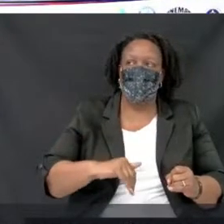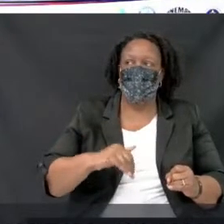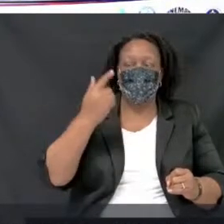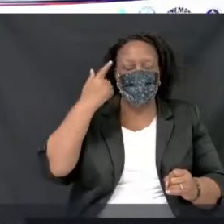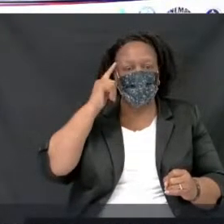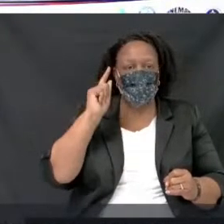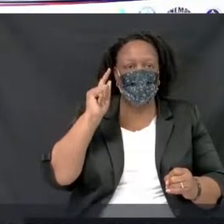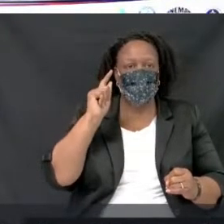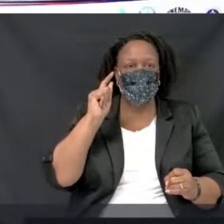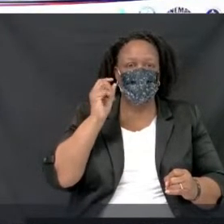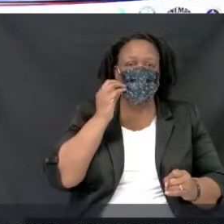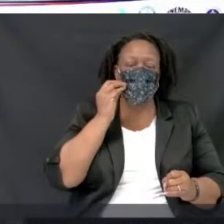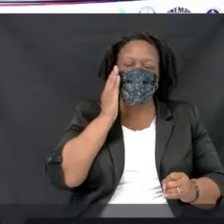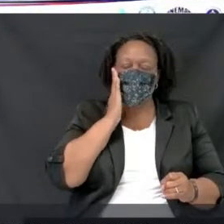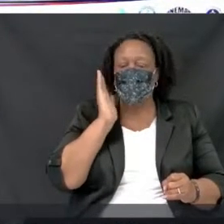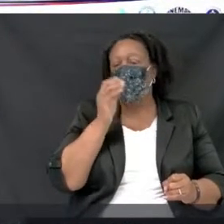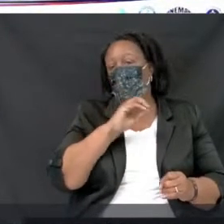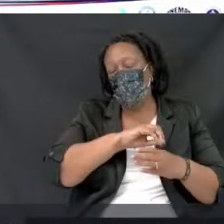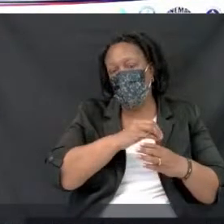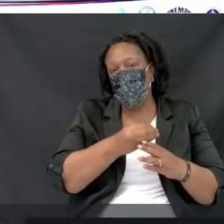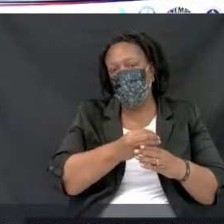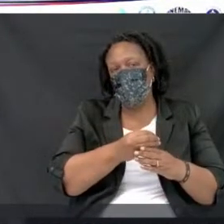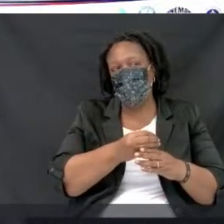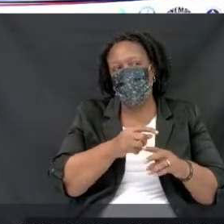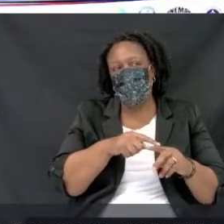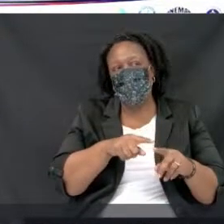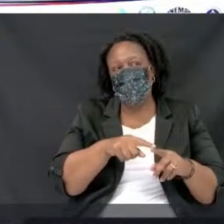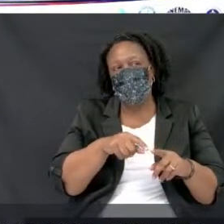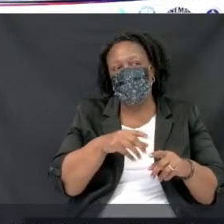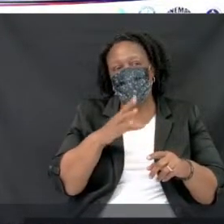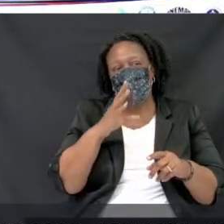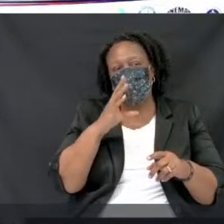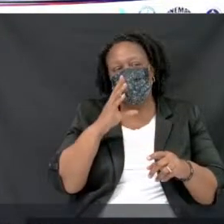if yes, what is the process?